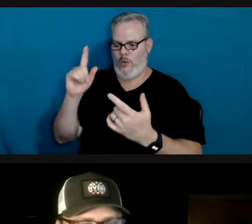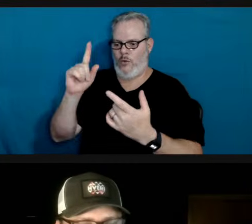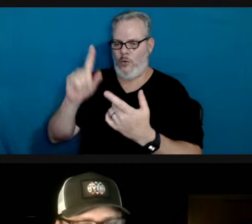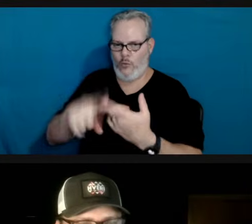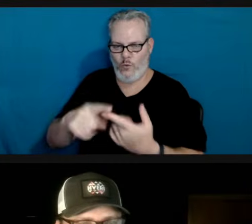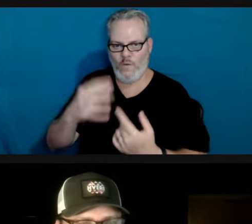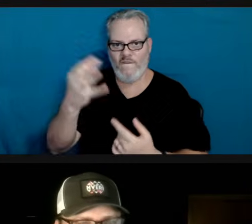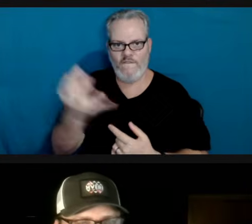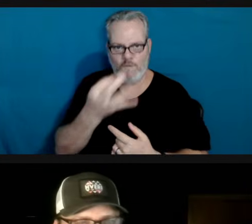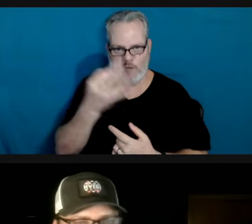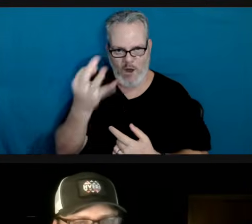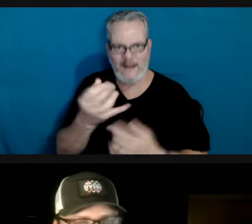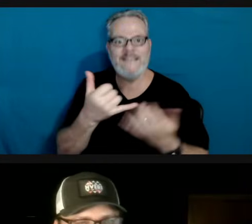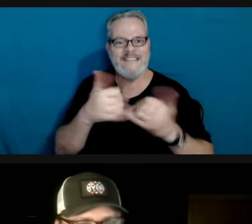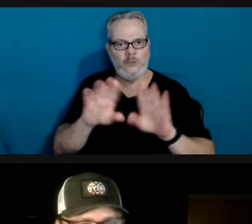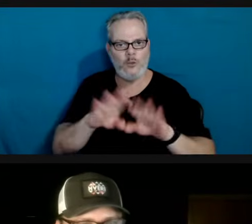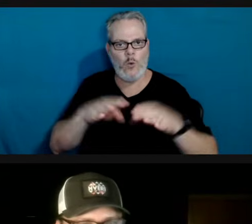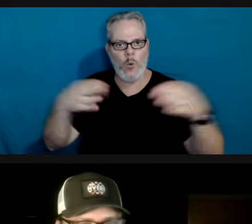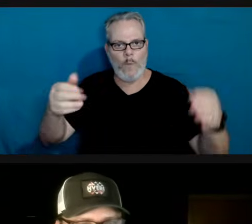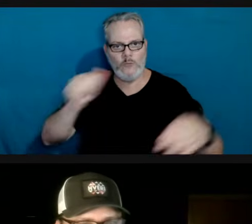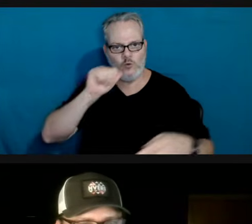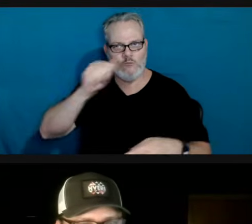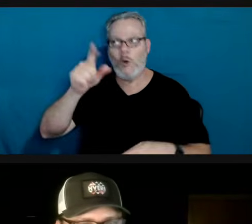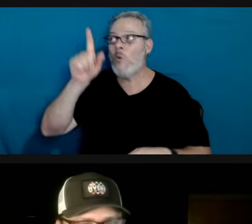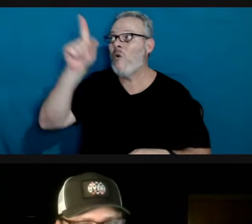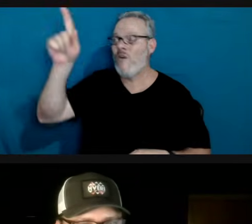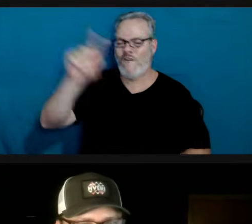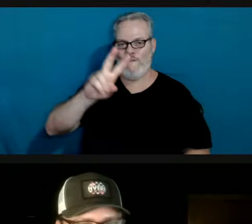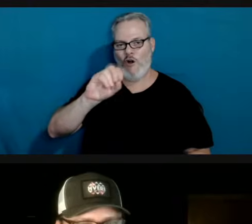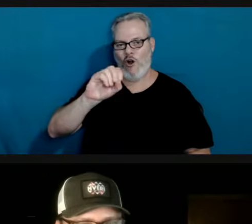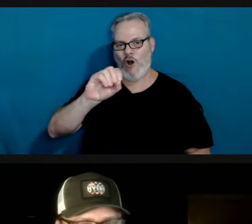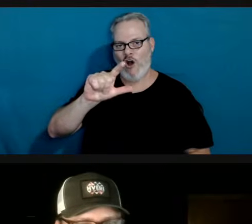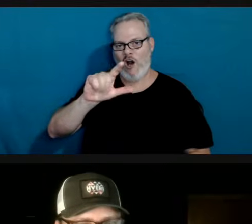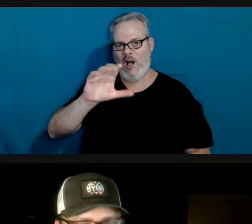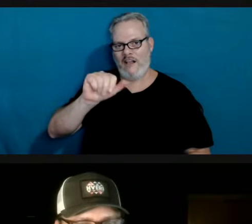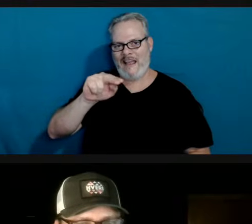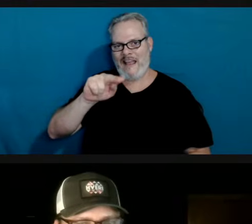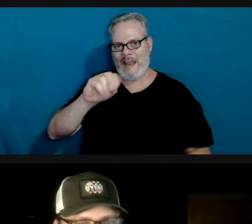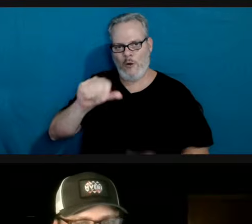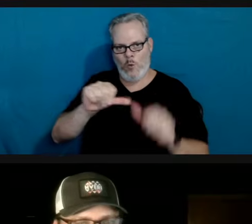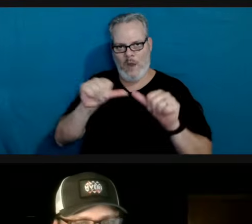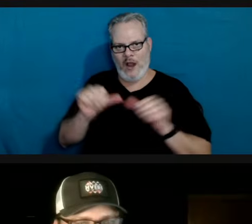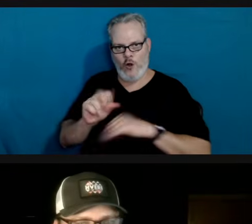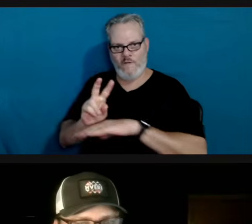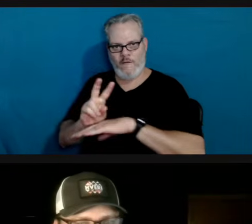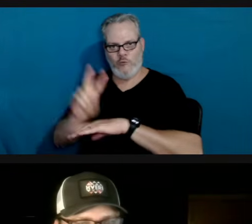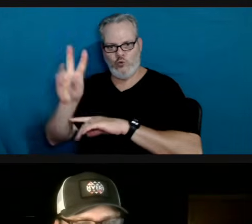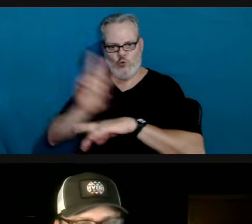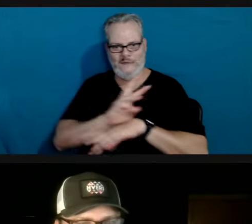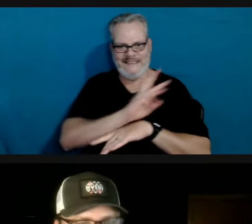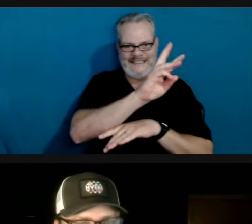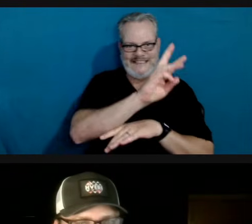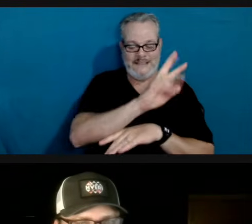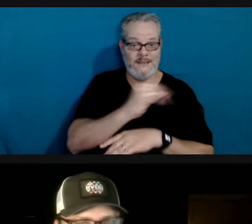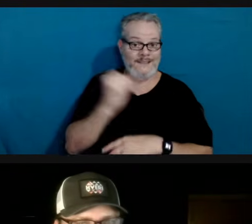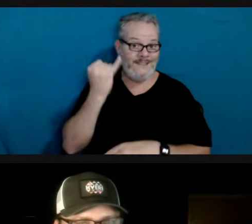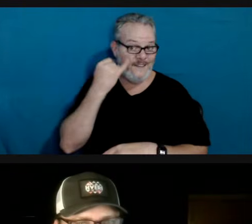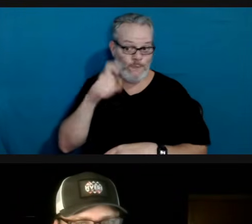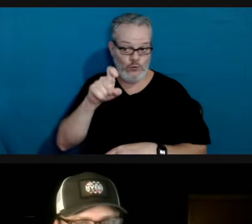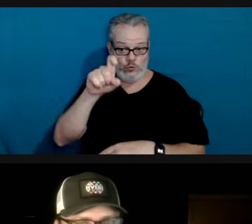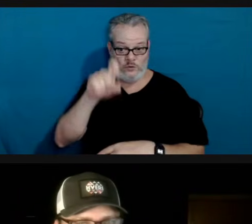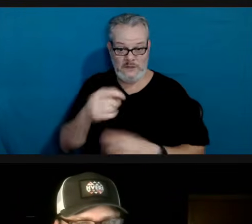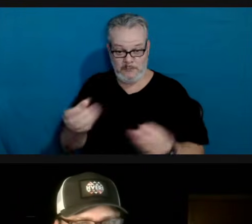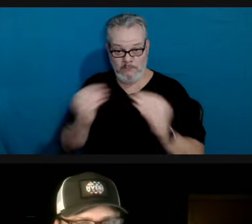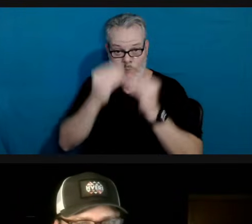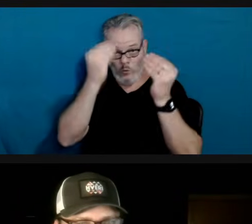So still open tomorrow. That's up in the volcano area from 2 to 6. If you need